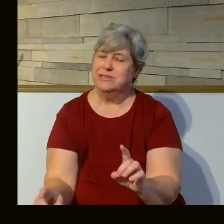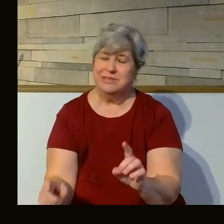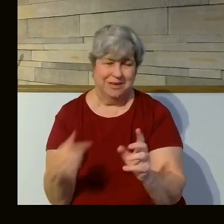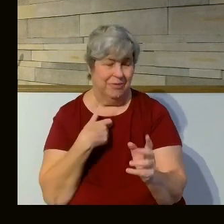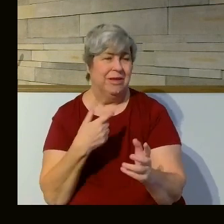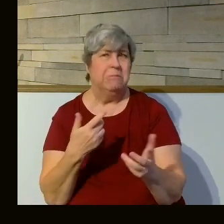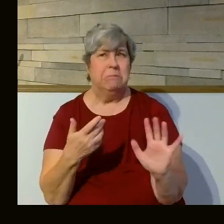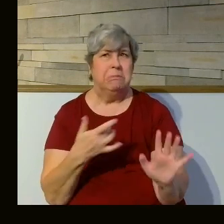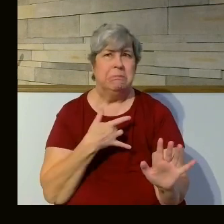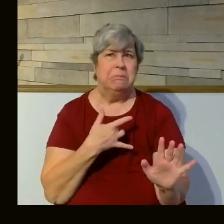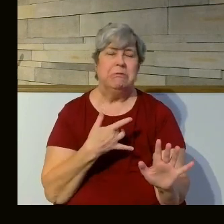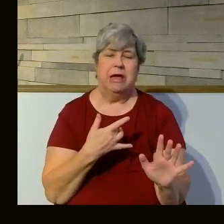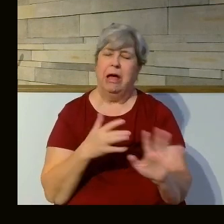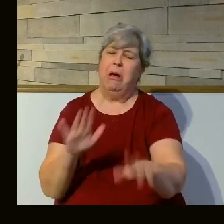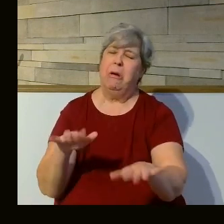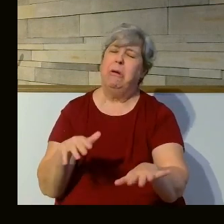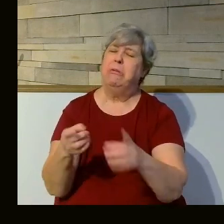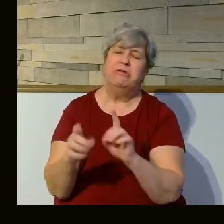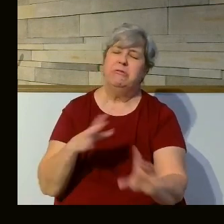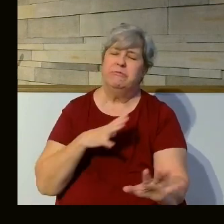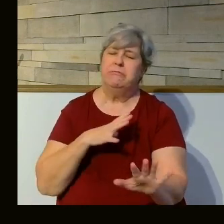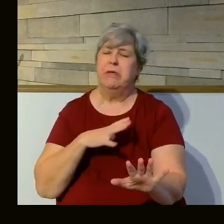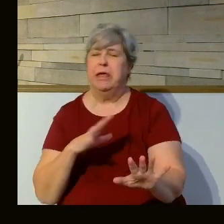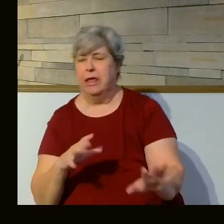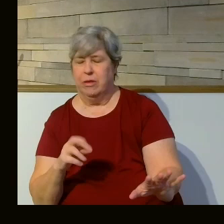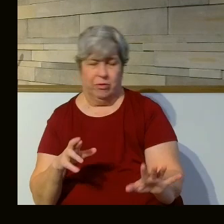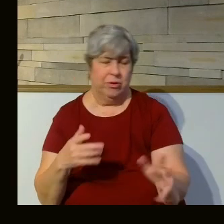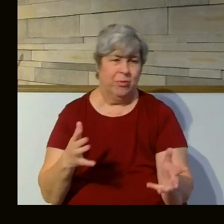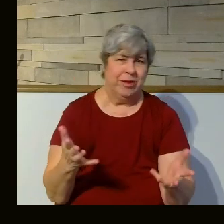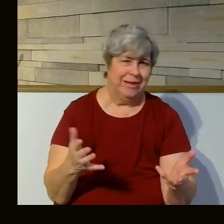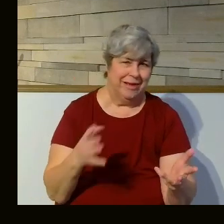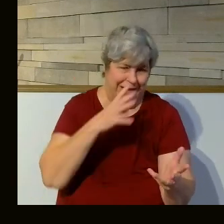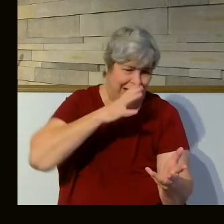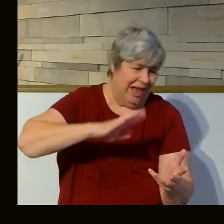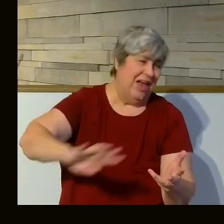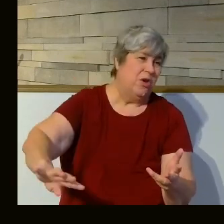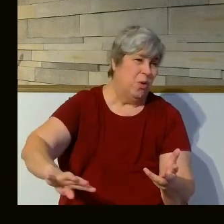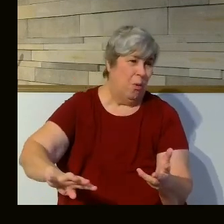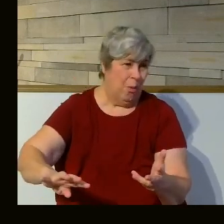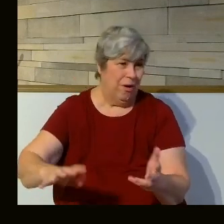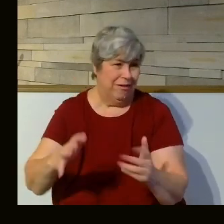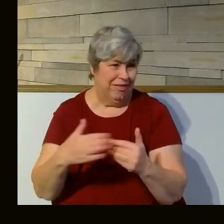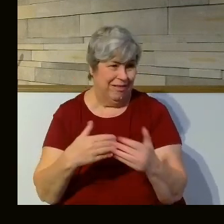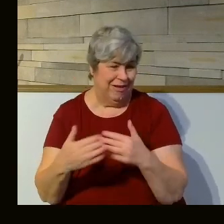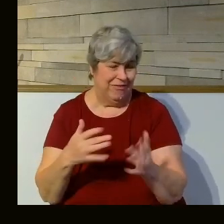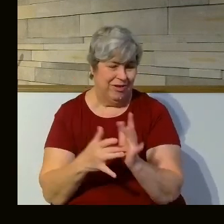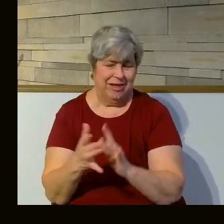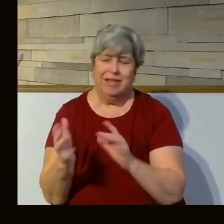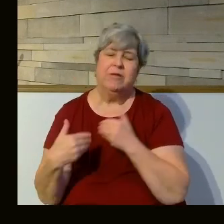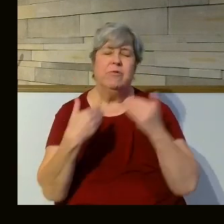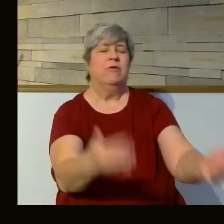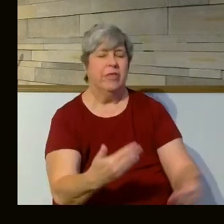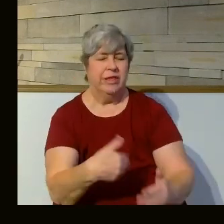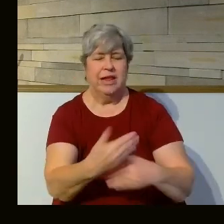we just seemingly tried to baptize it into the church? Or if nothing else, we simply ignore the teaching of what Jesus said. Let's move on to